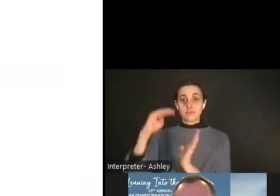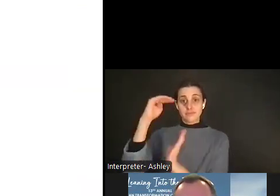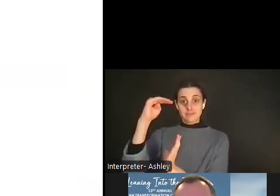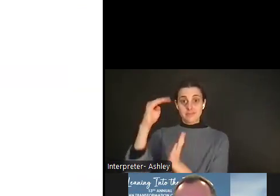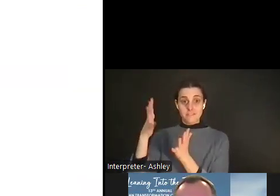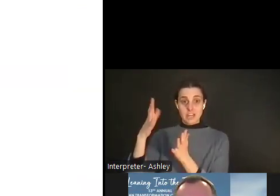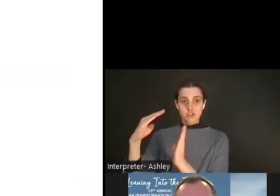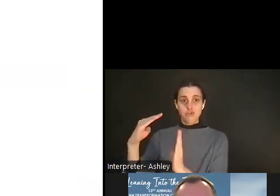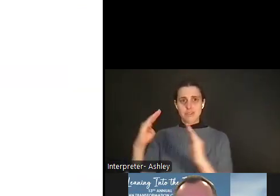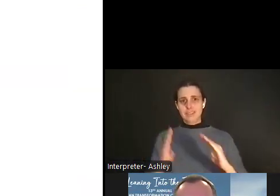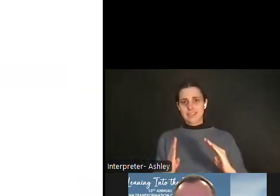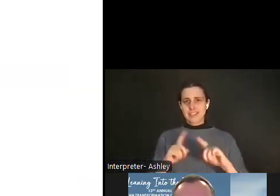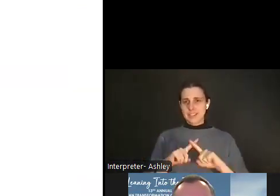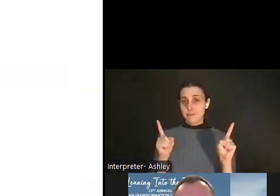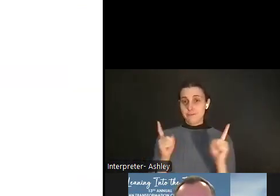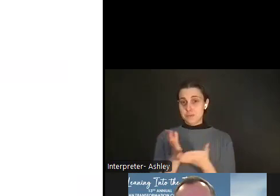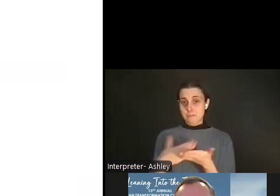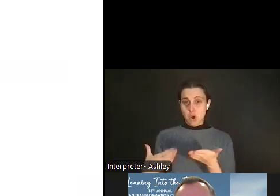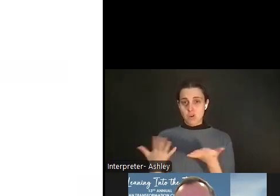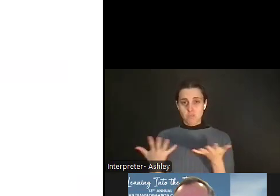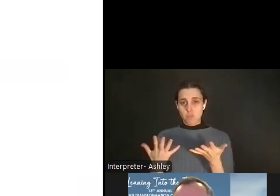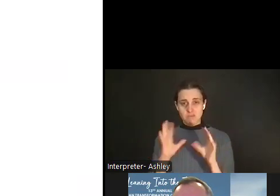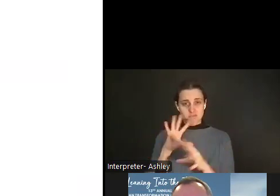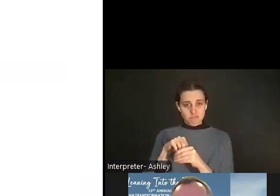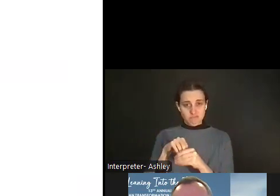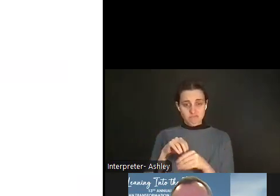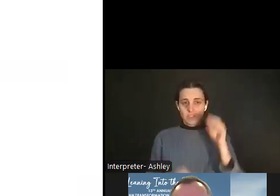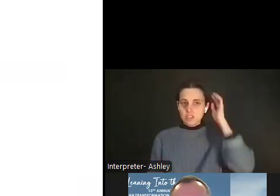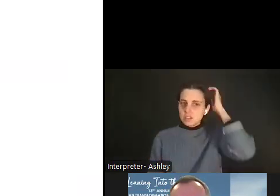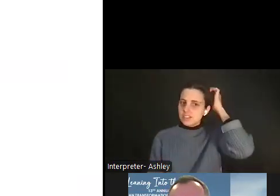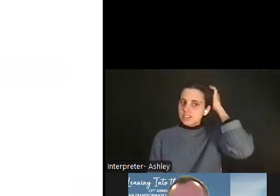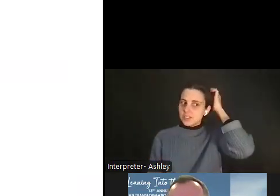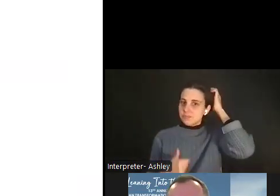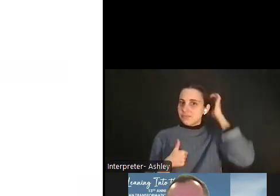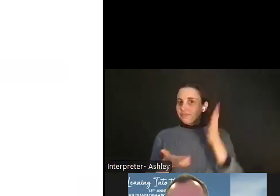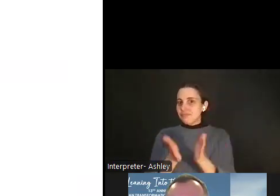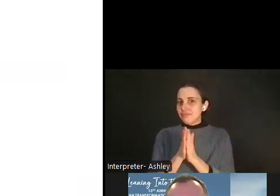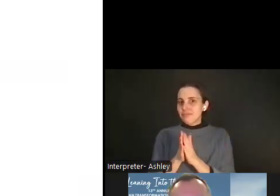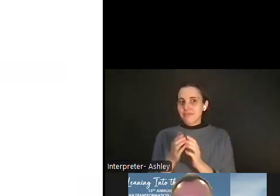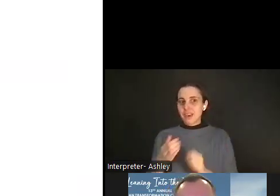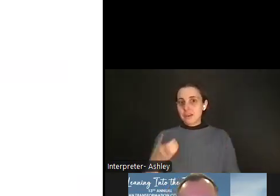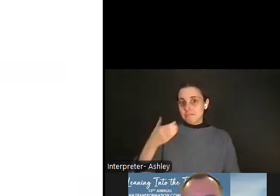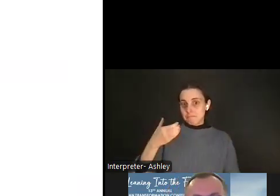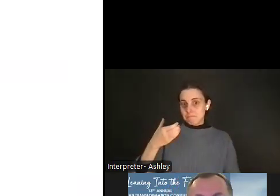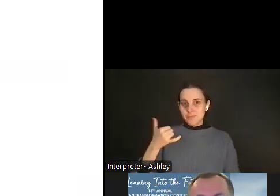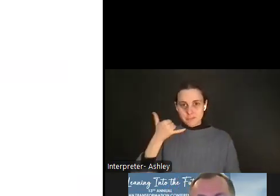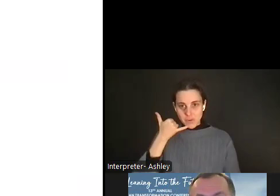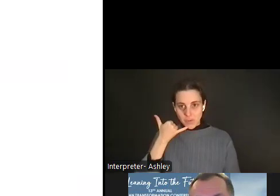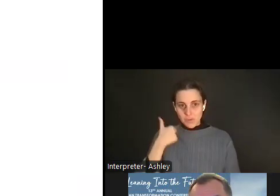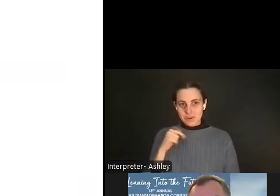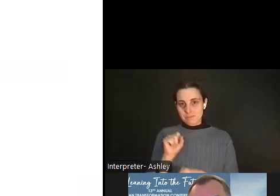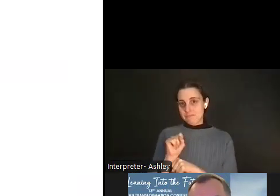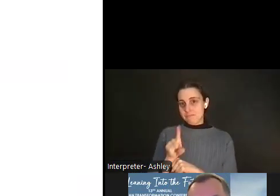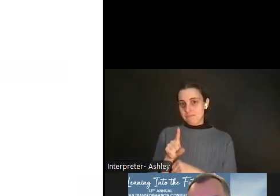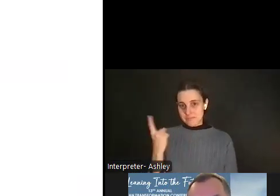pie? All right, so get your phone ready. I'm going to have a question for you. So here